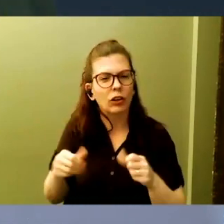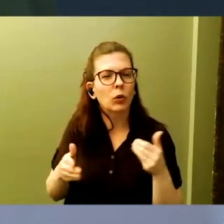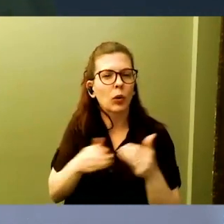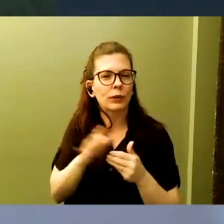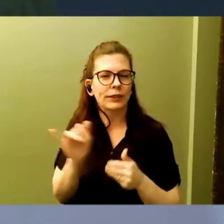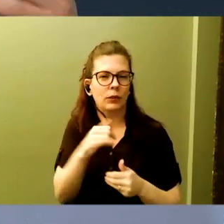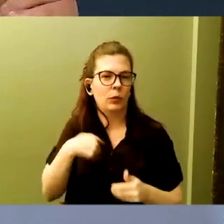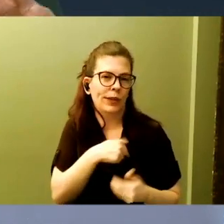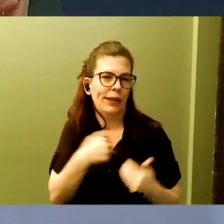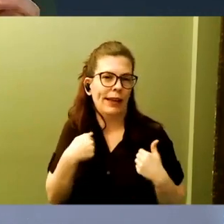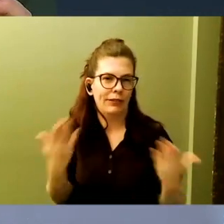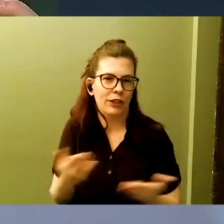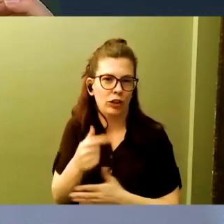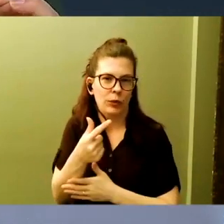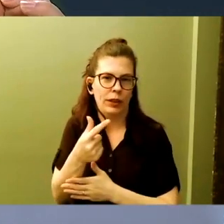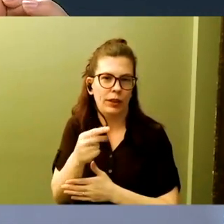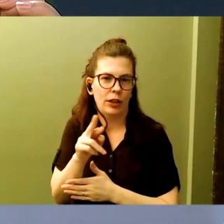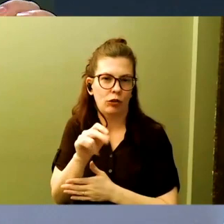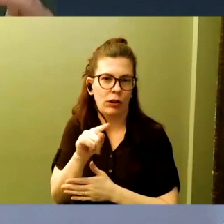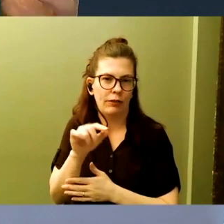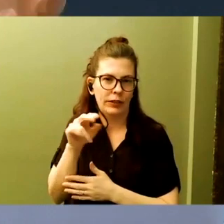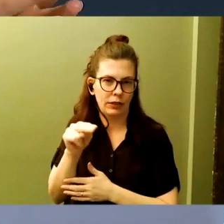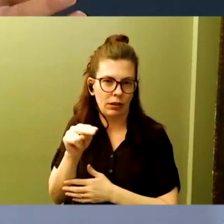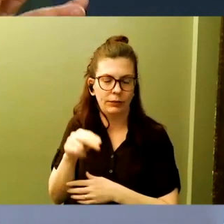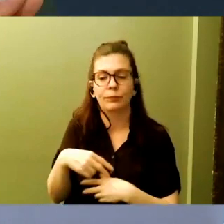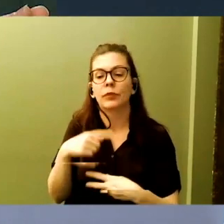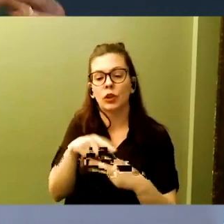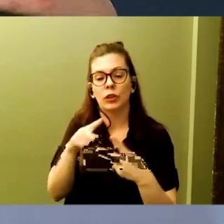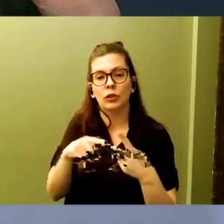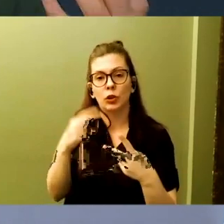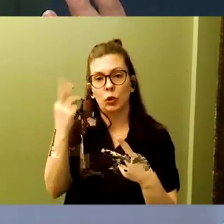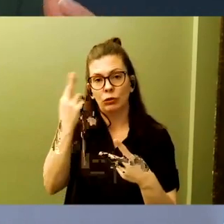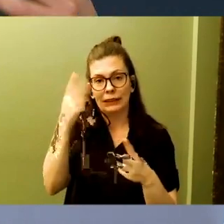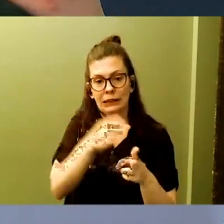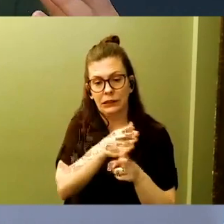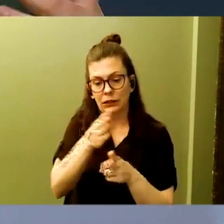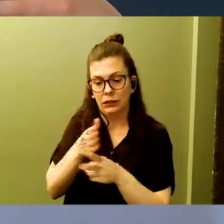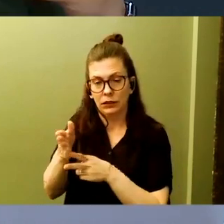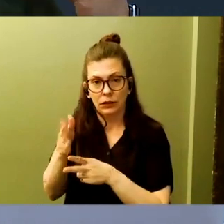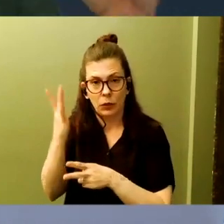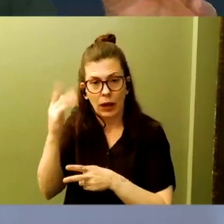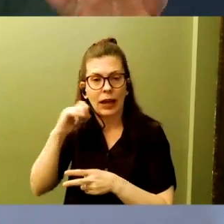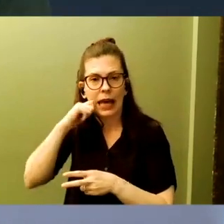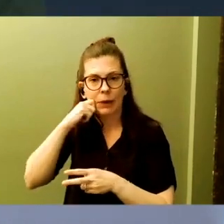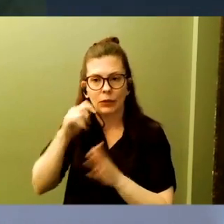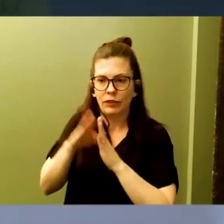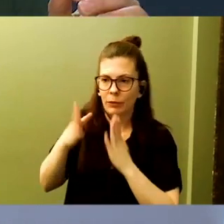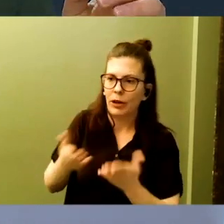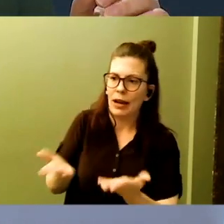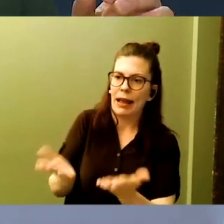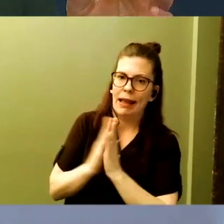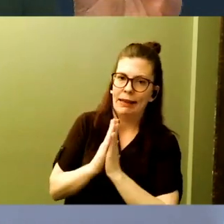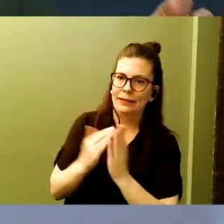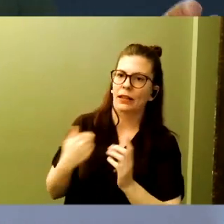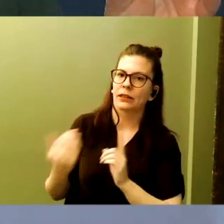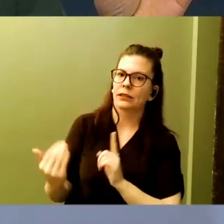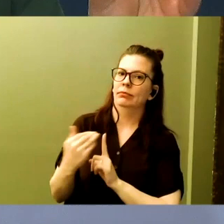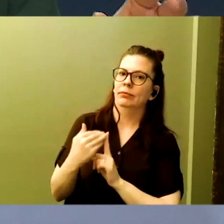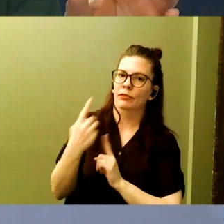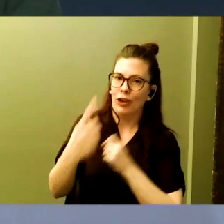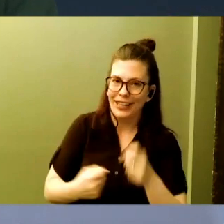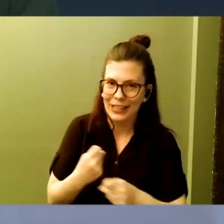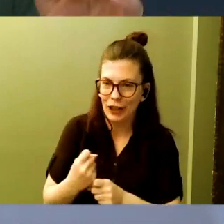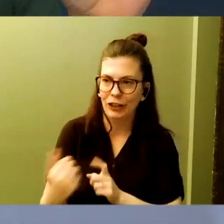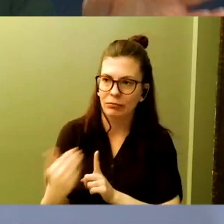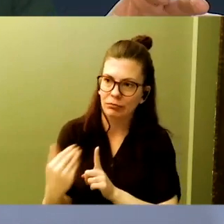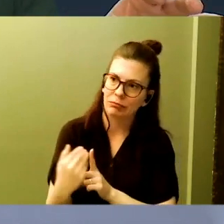Graviton. So there are two primary reasons for why Apple developers have been asking us nonstop over the last 1 year that they want